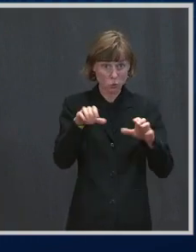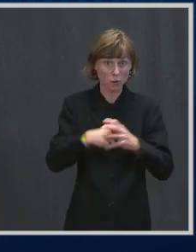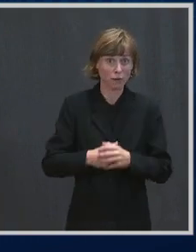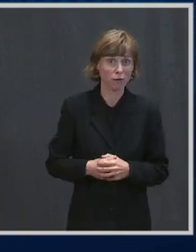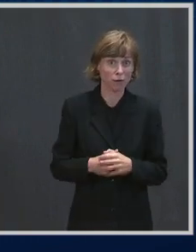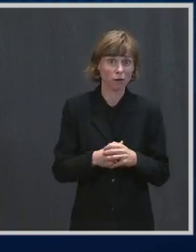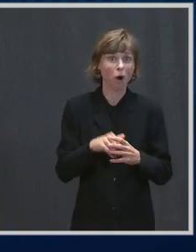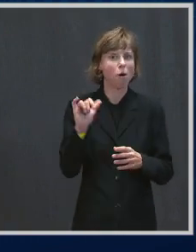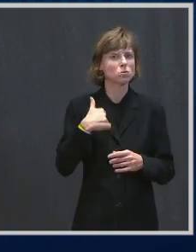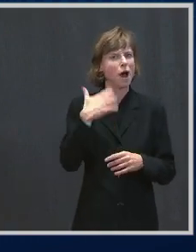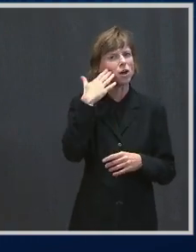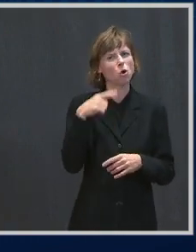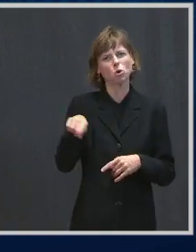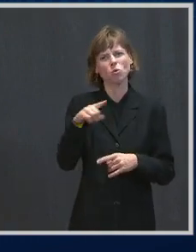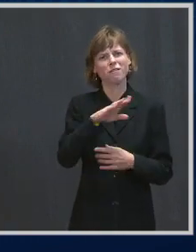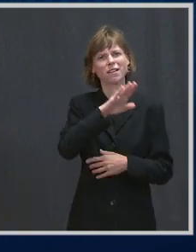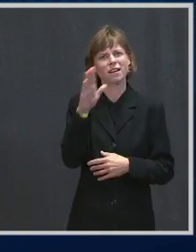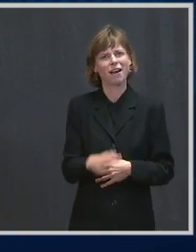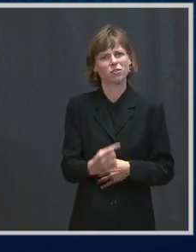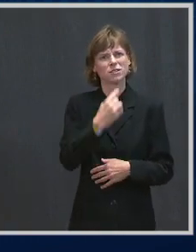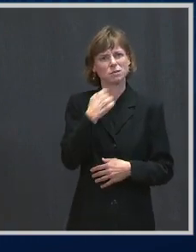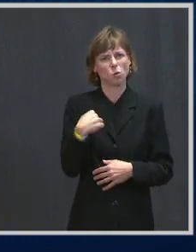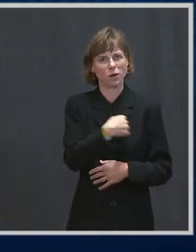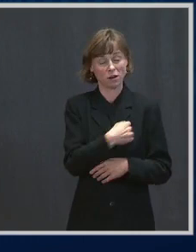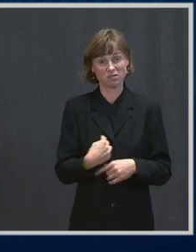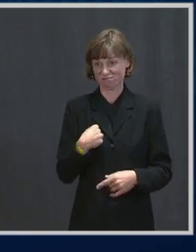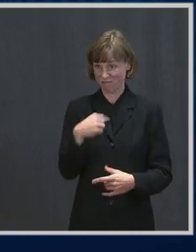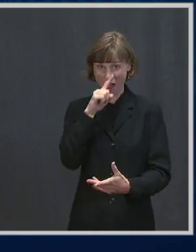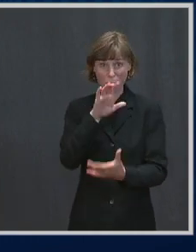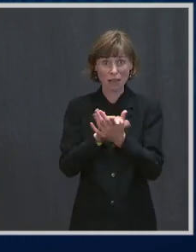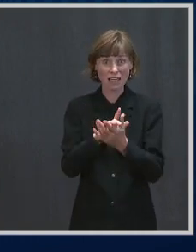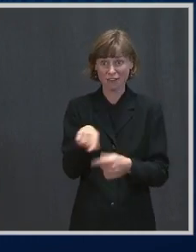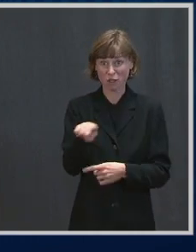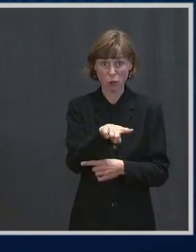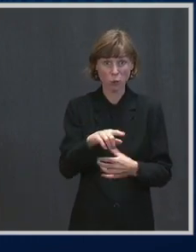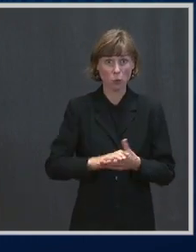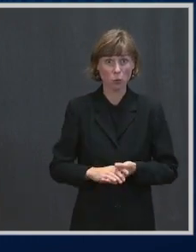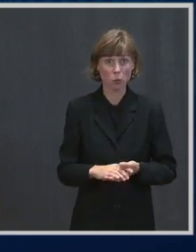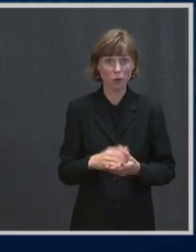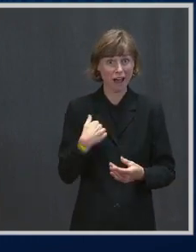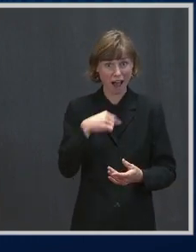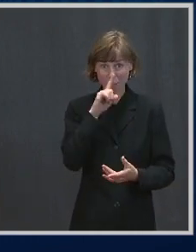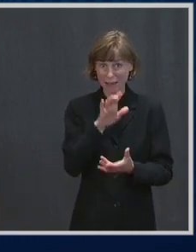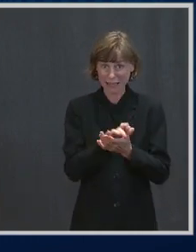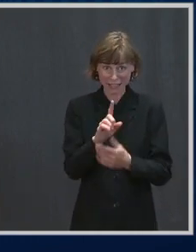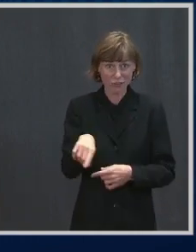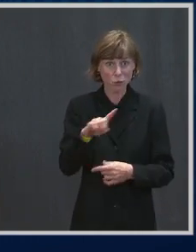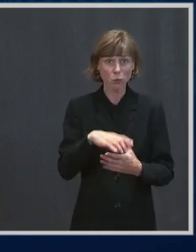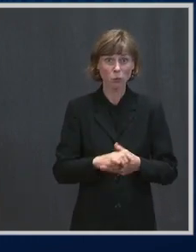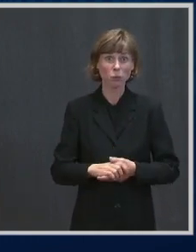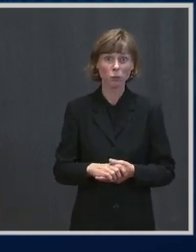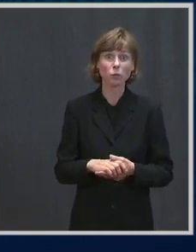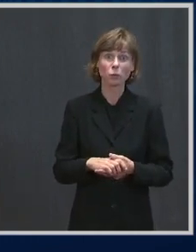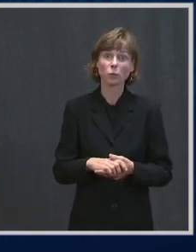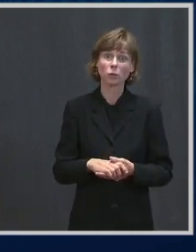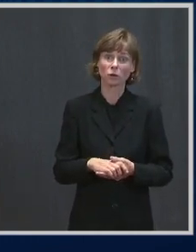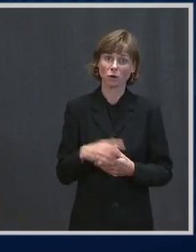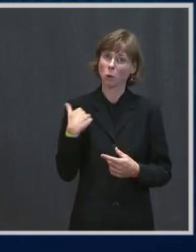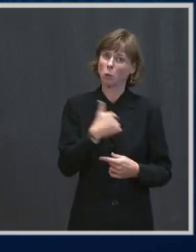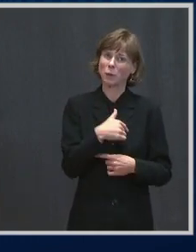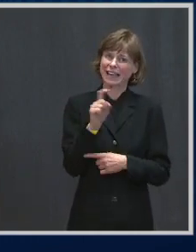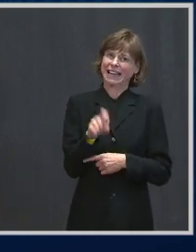never let us down. I believe in you. I believe in you. We need